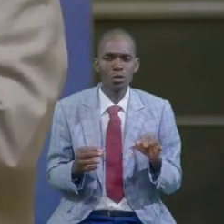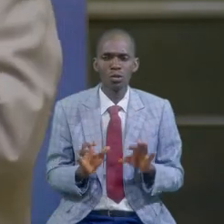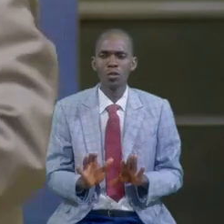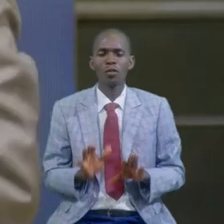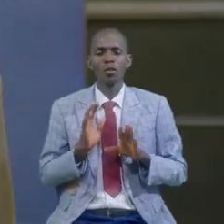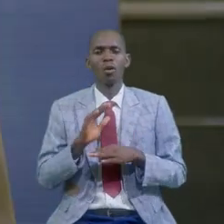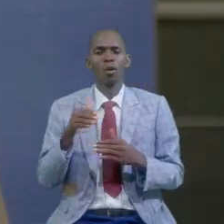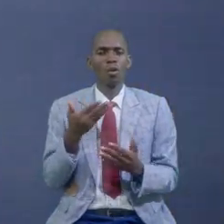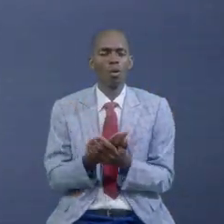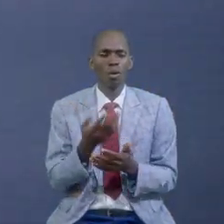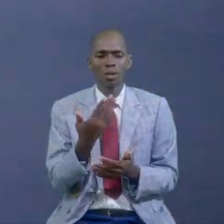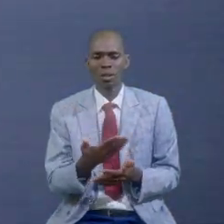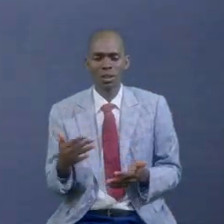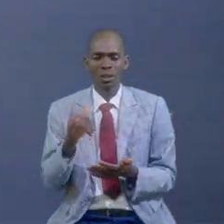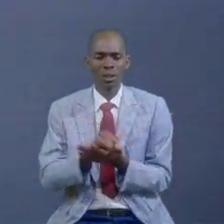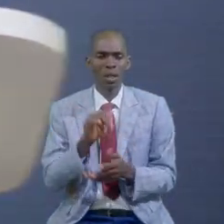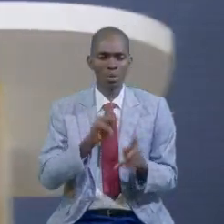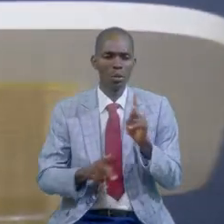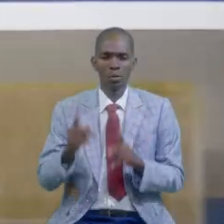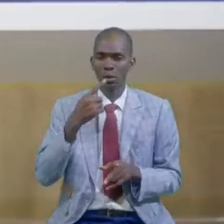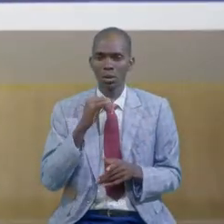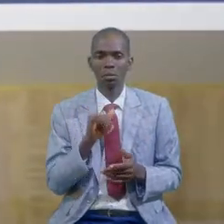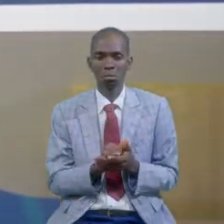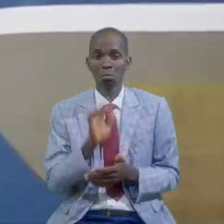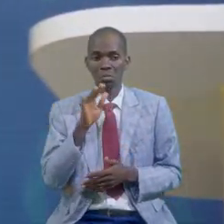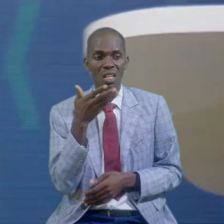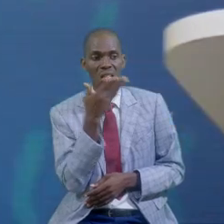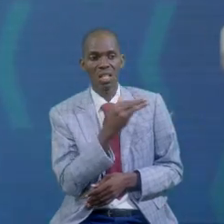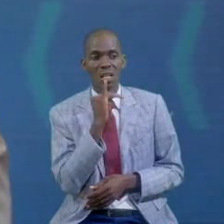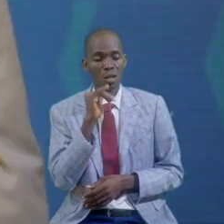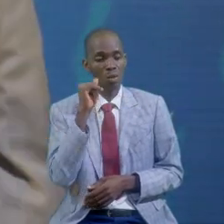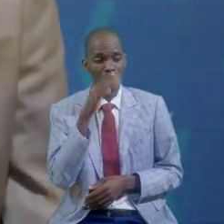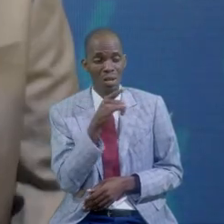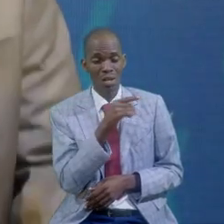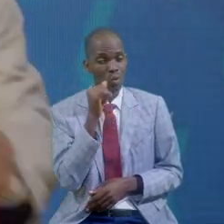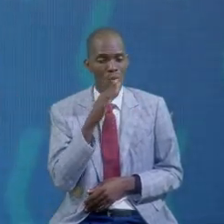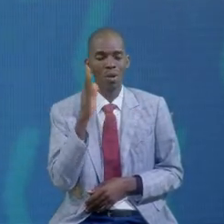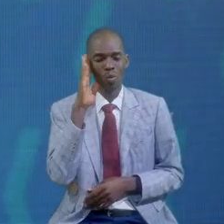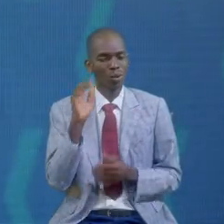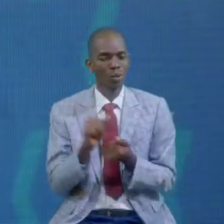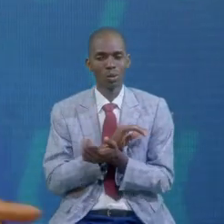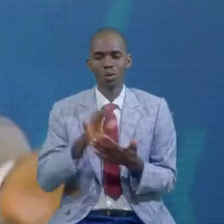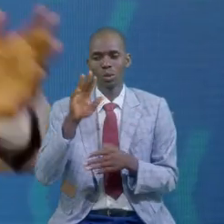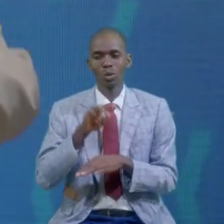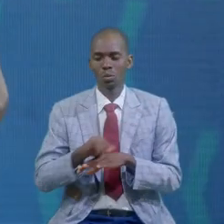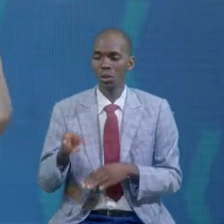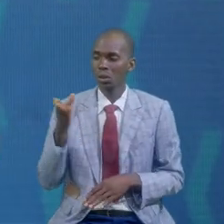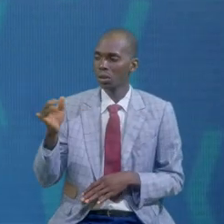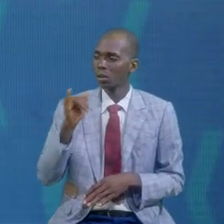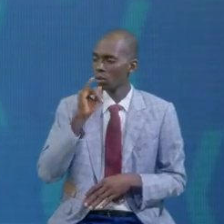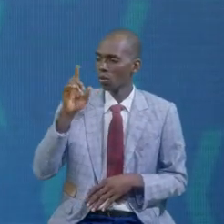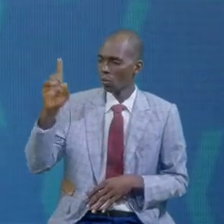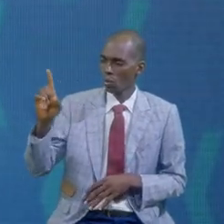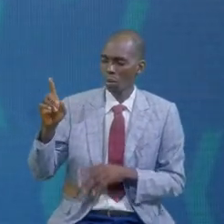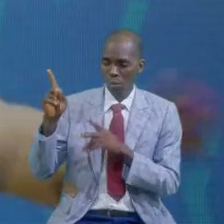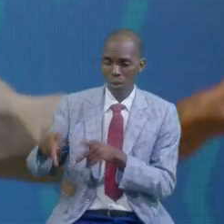people are saying. They say there's a woman there, he'll run you out of ministry, there's somebody there, you know, she did this before, she, and